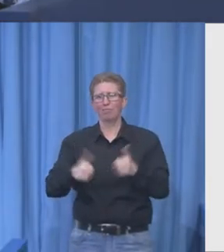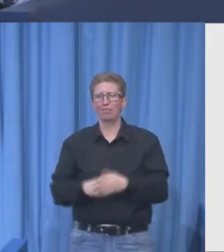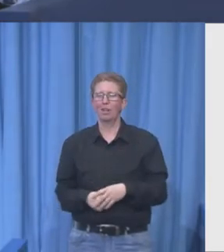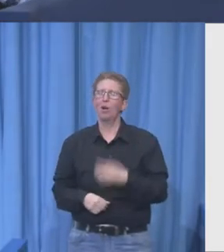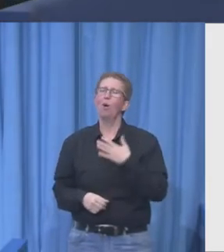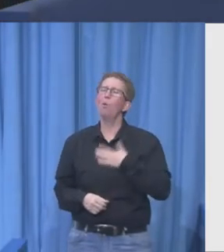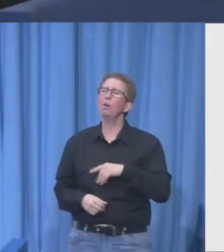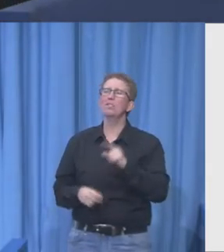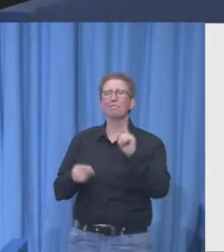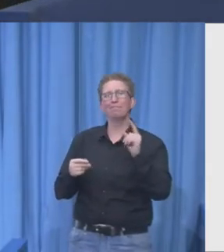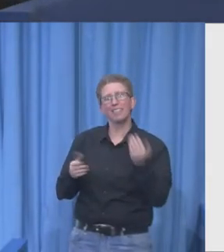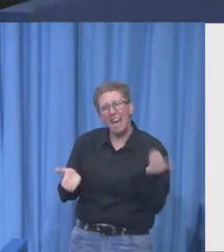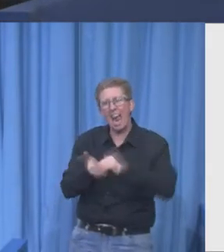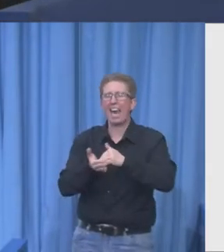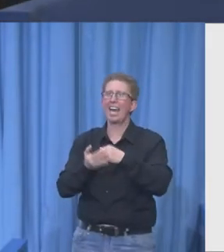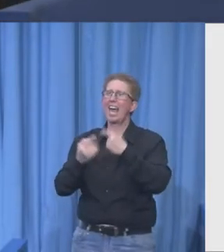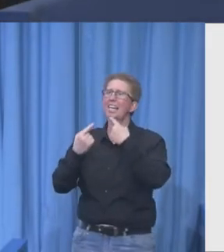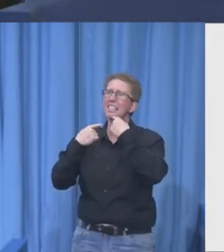besides, I am